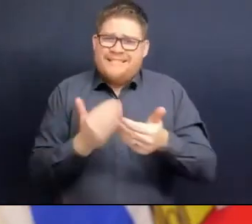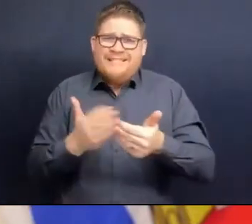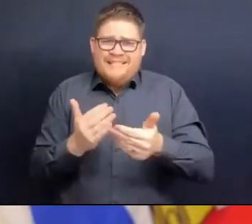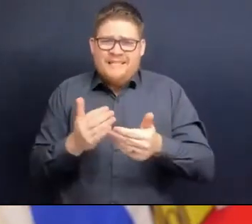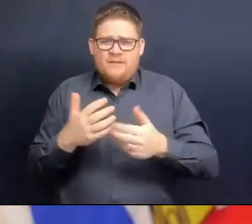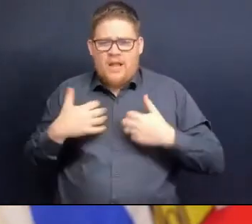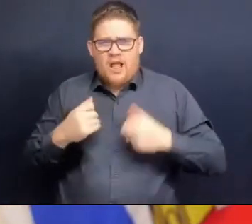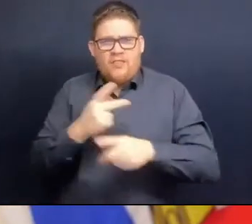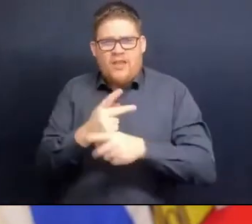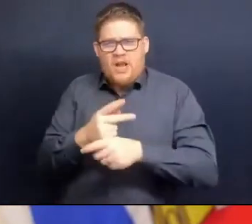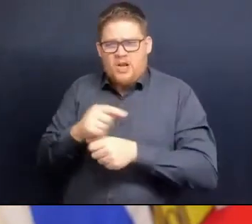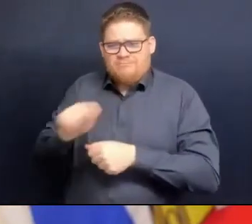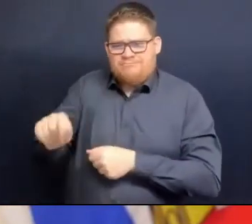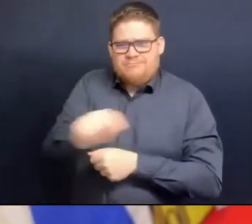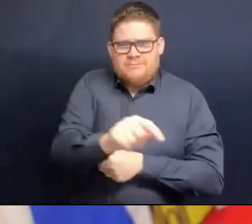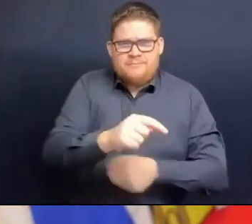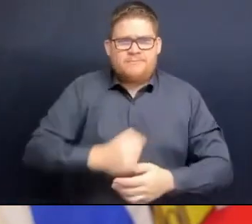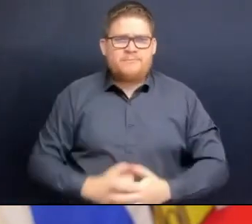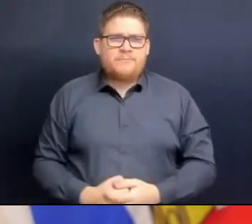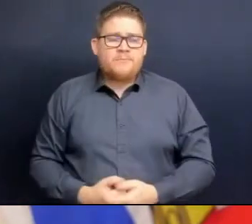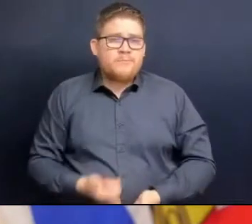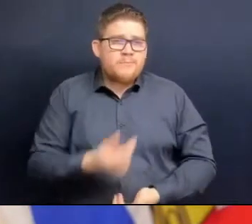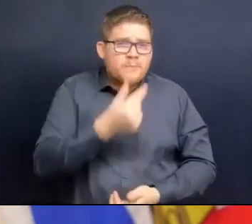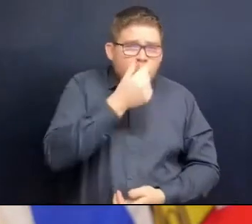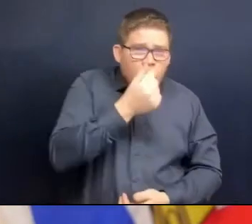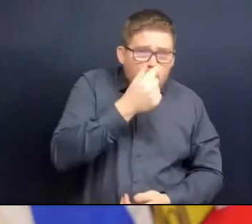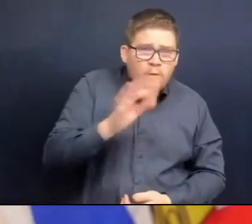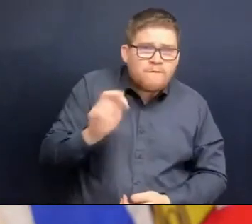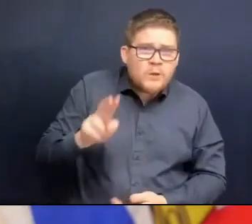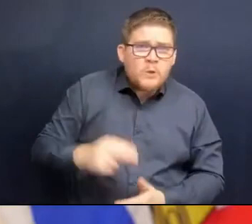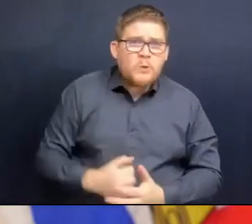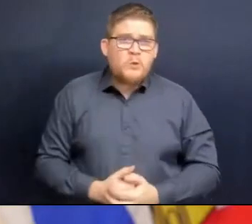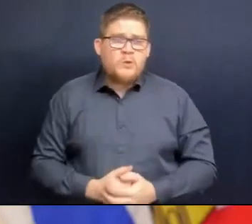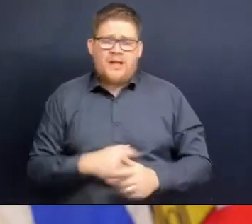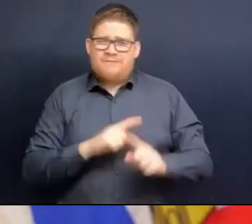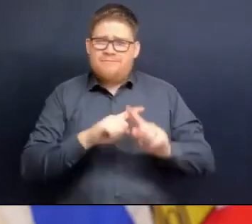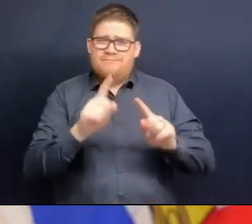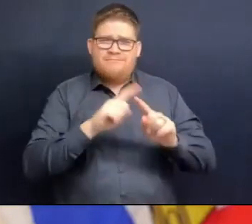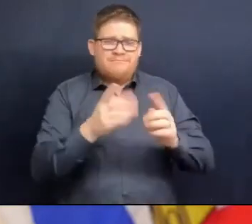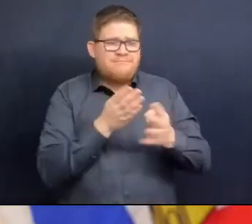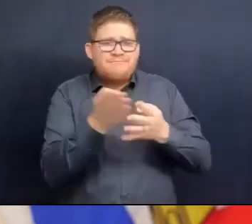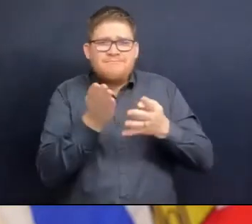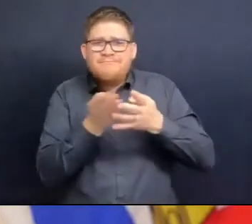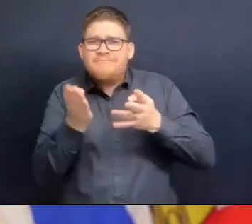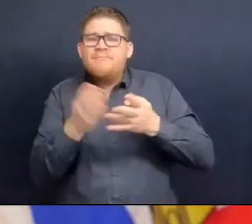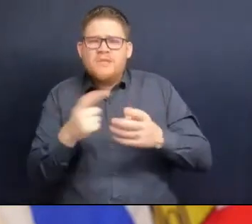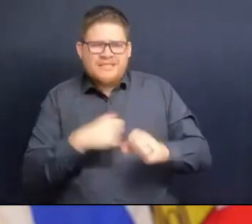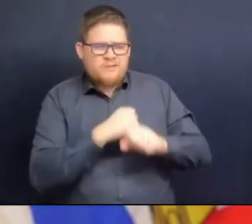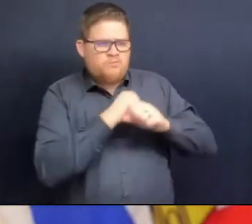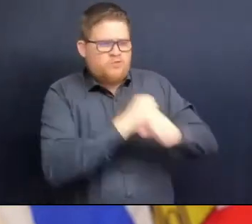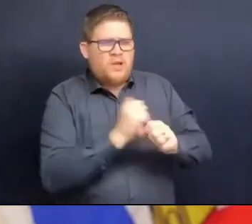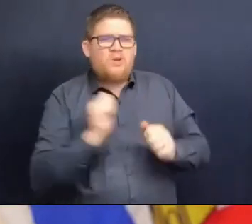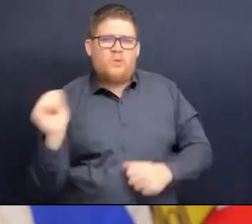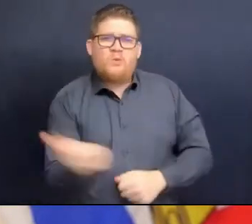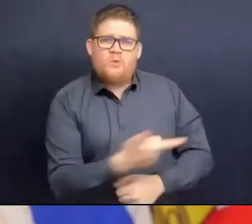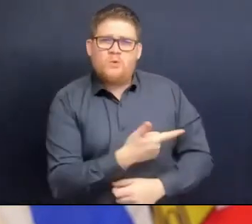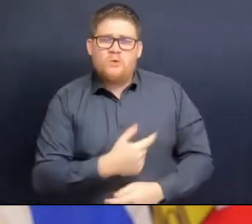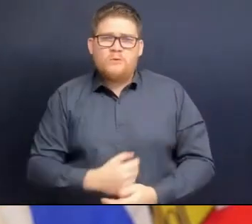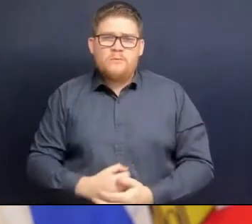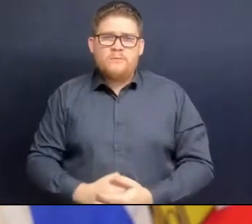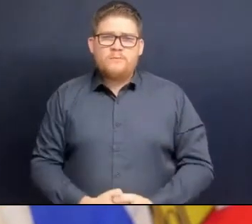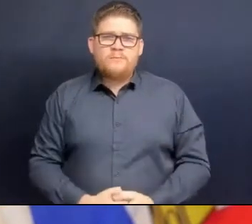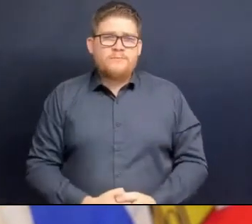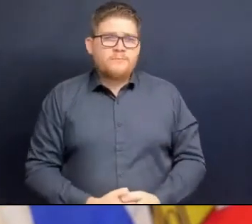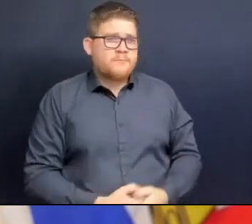talking influenza, measles, other important vaccine-preventable diseases as well. Vaughn, do you